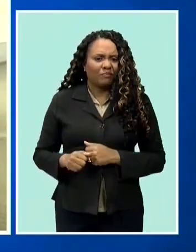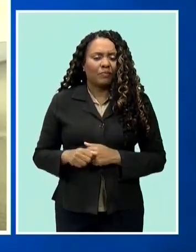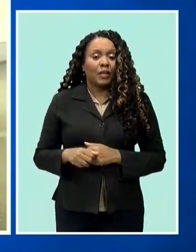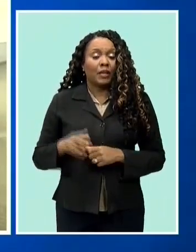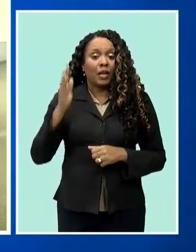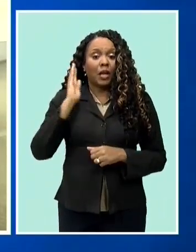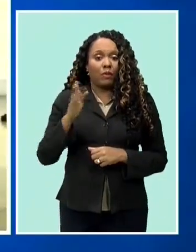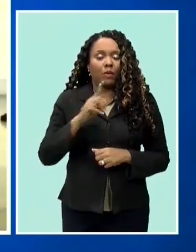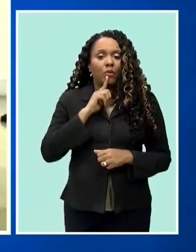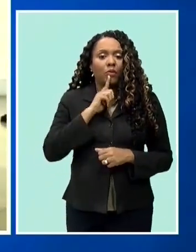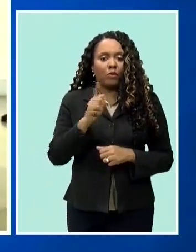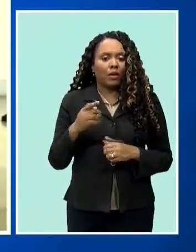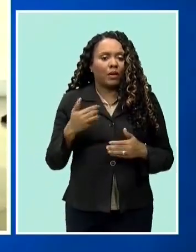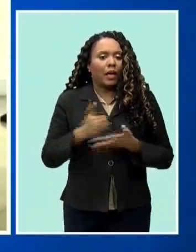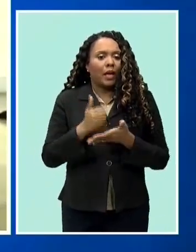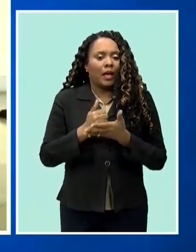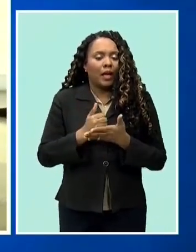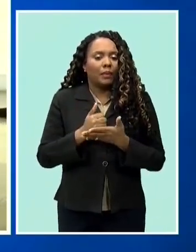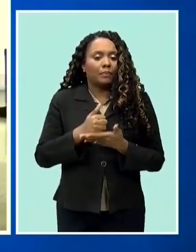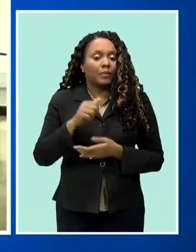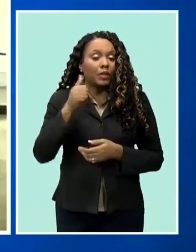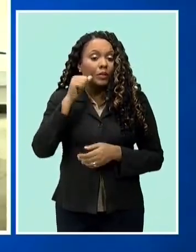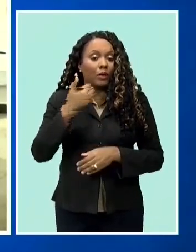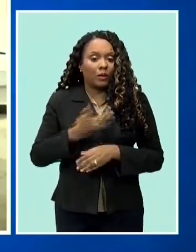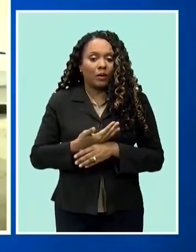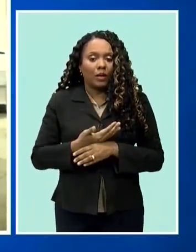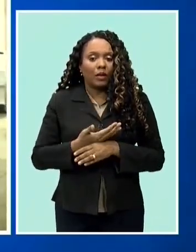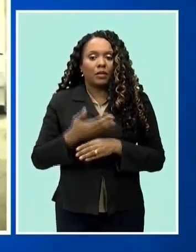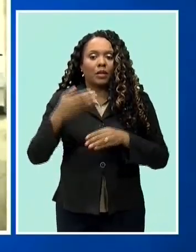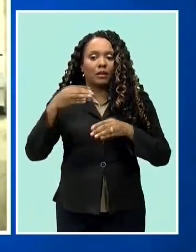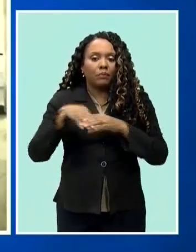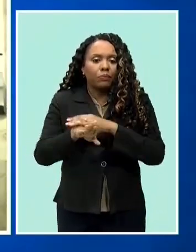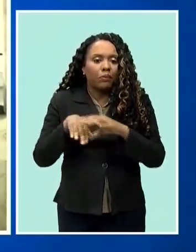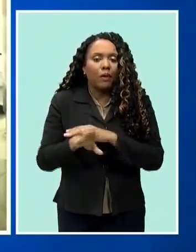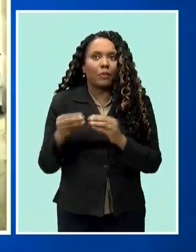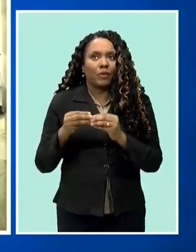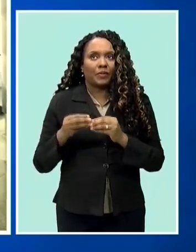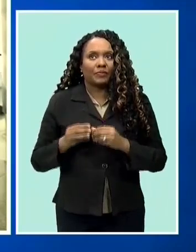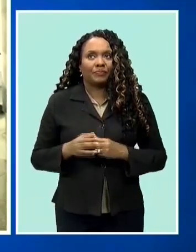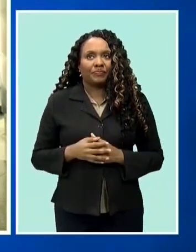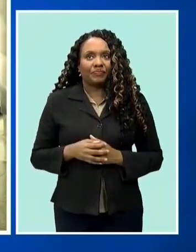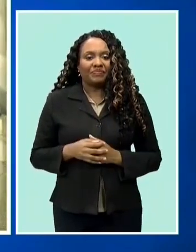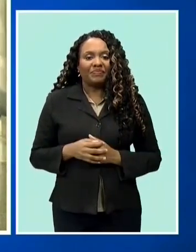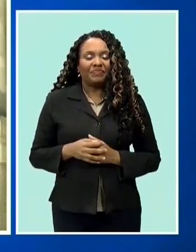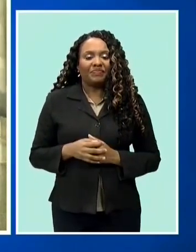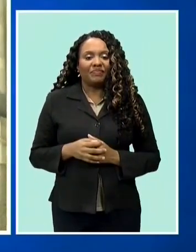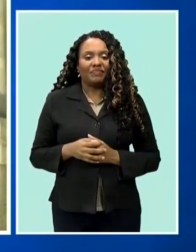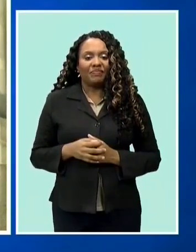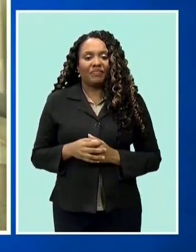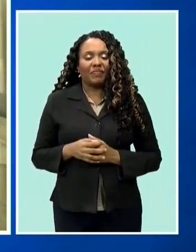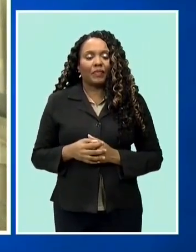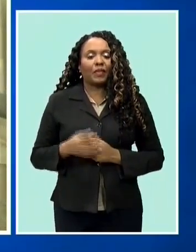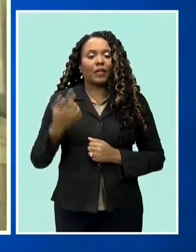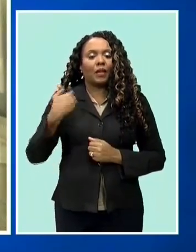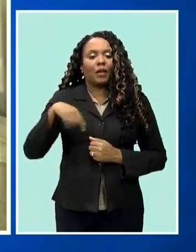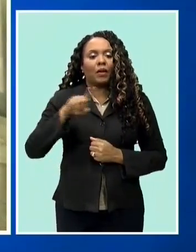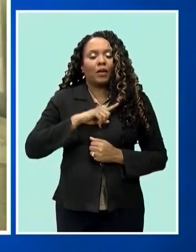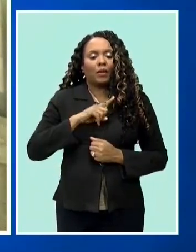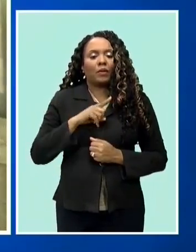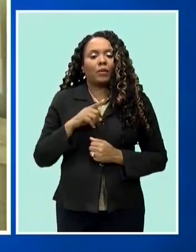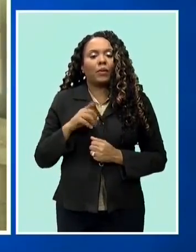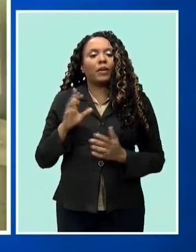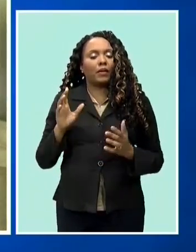new doors for Trinity. We have the opportunity to get in contact with talent agencies and